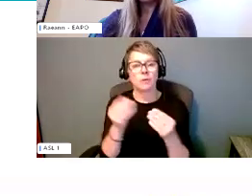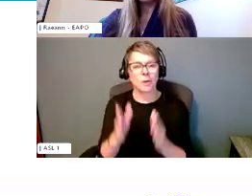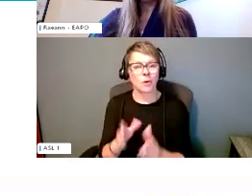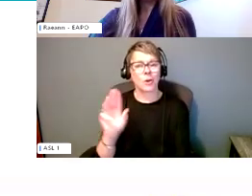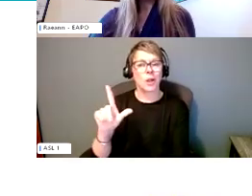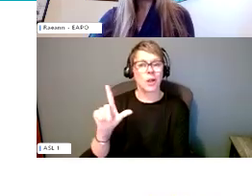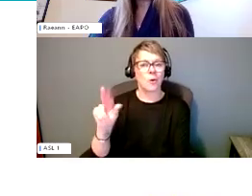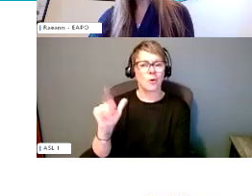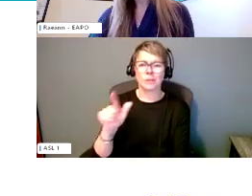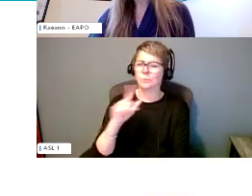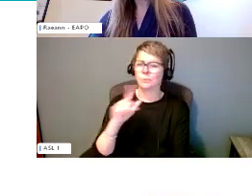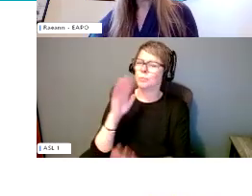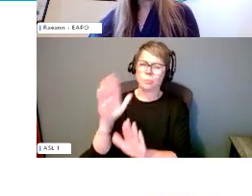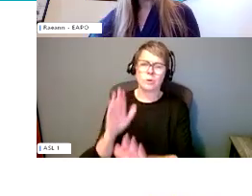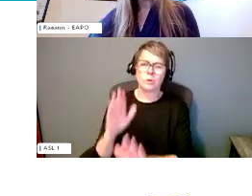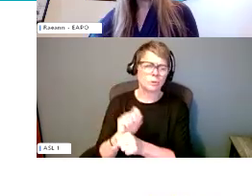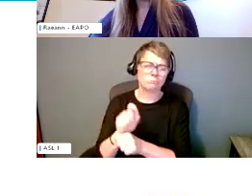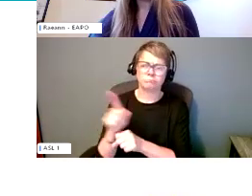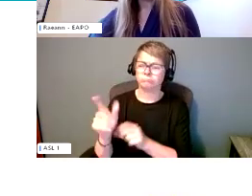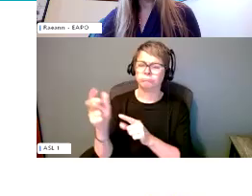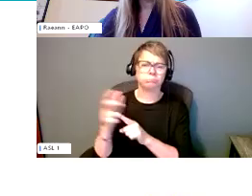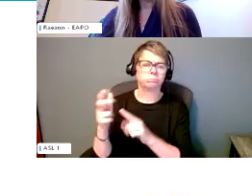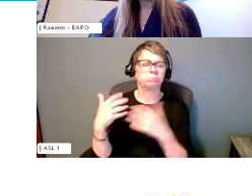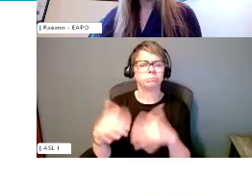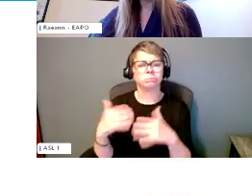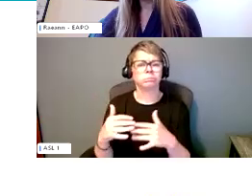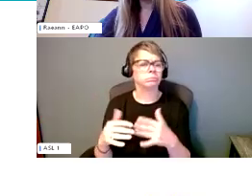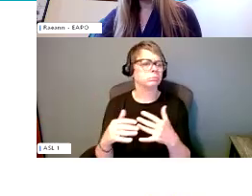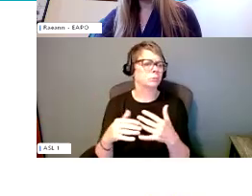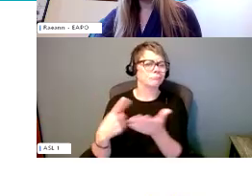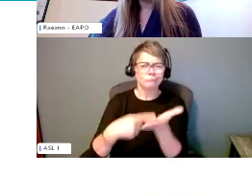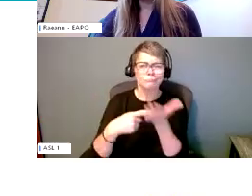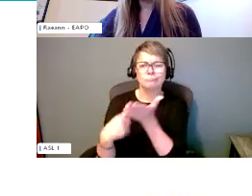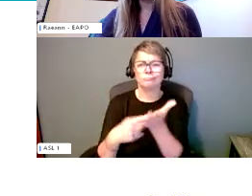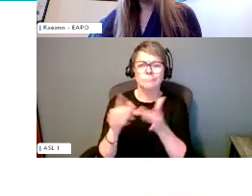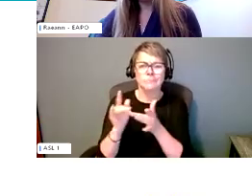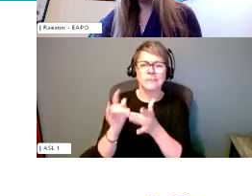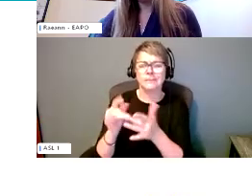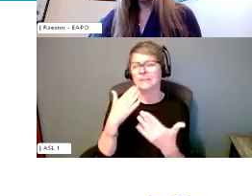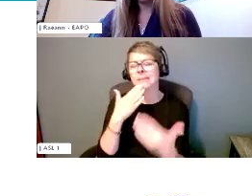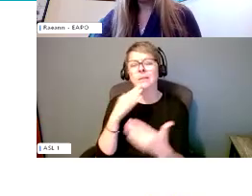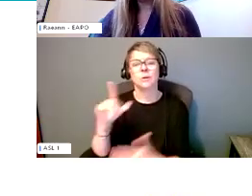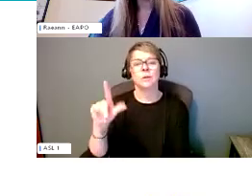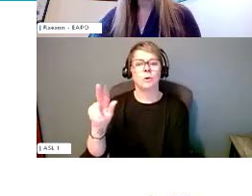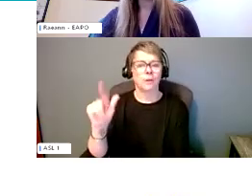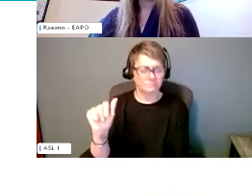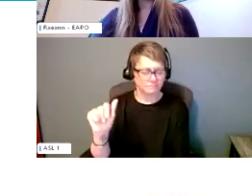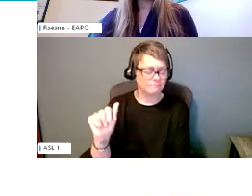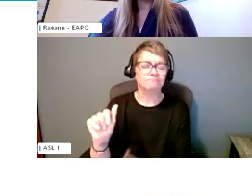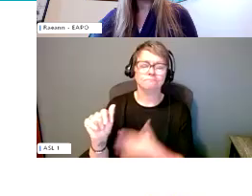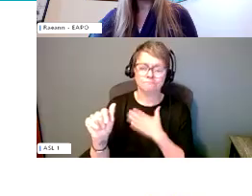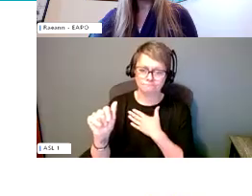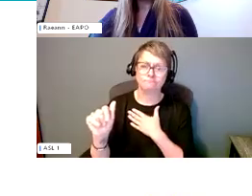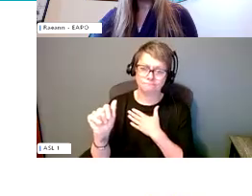a tremendous job bringing us all together and having these discussions. So I do thank you, Laura, on the bottom of our hearts,